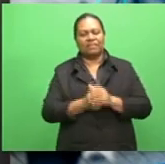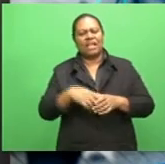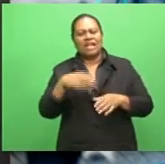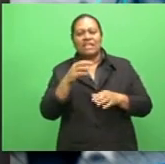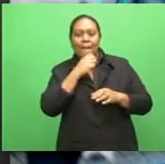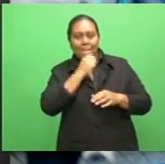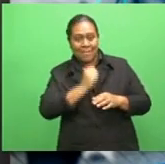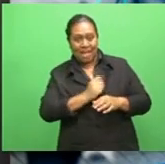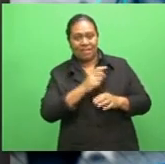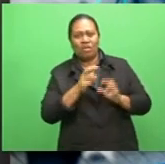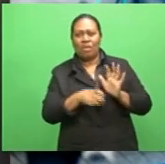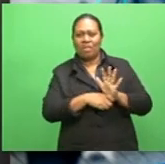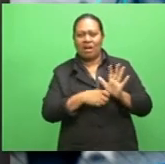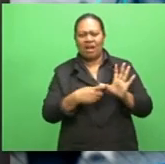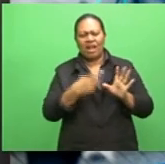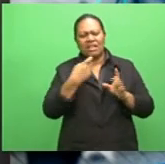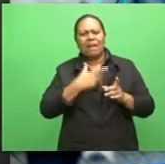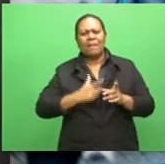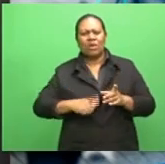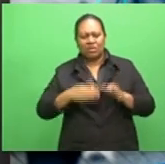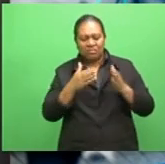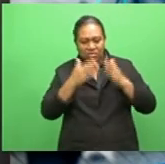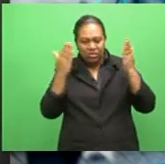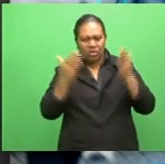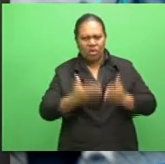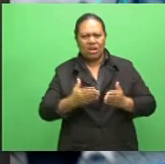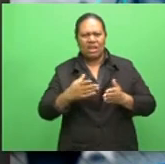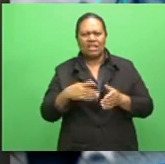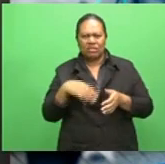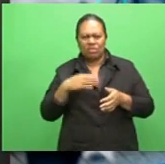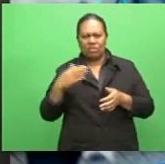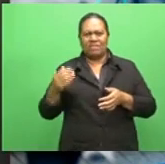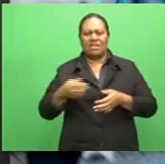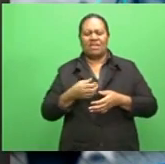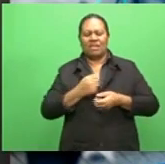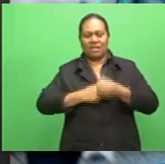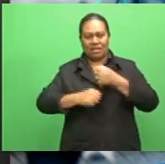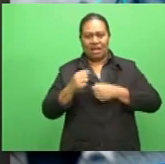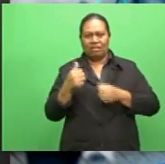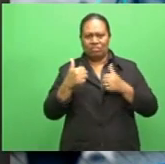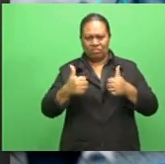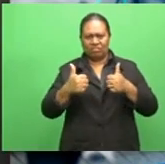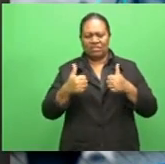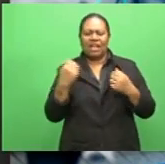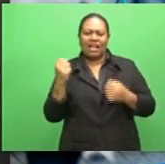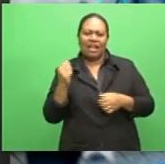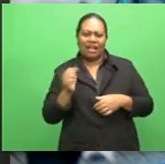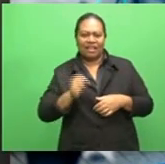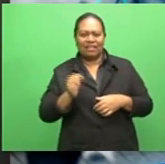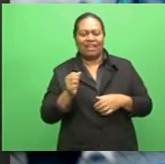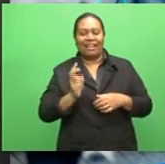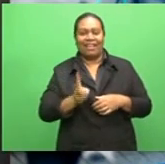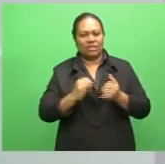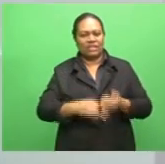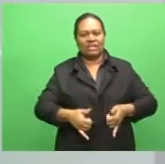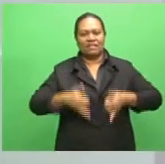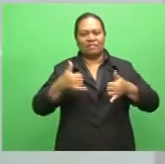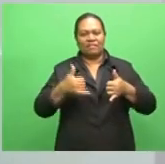is focusing on his recovery after sustaining an injury during the 2019-20 HSBC 7